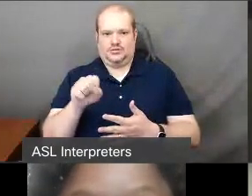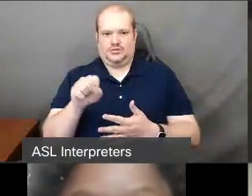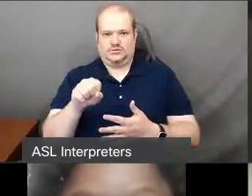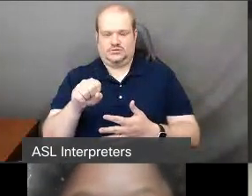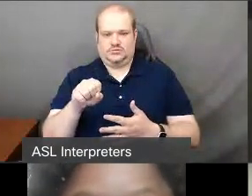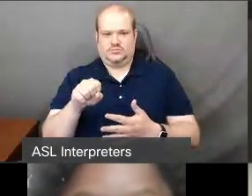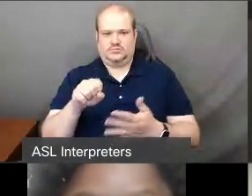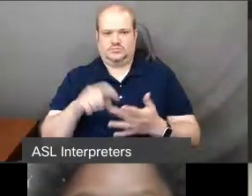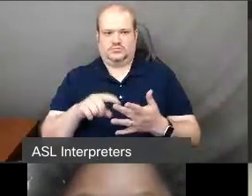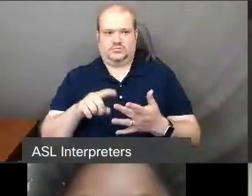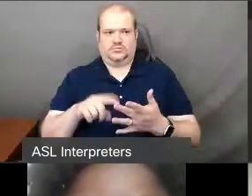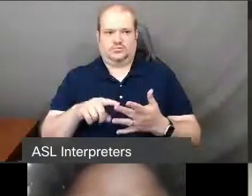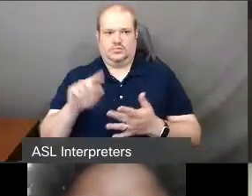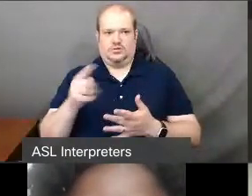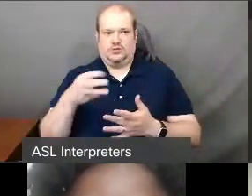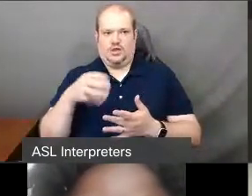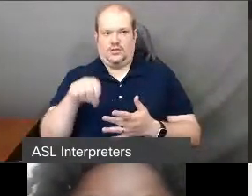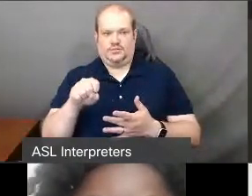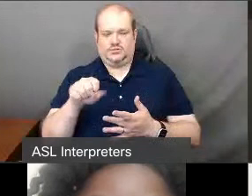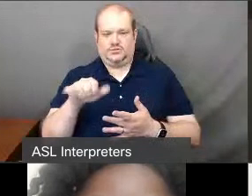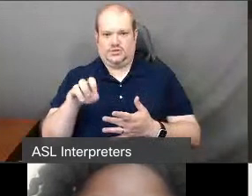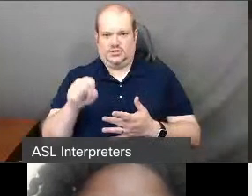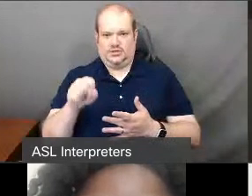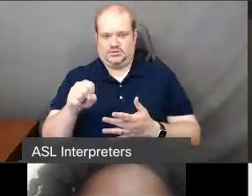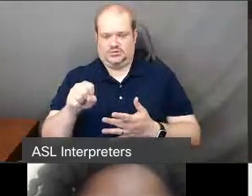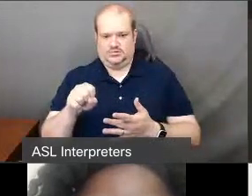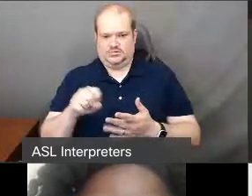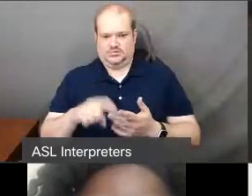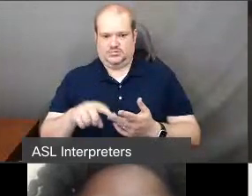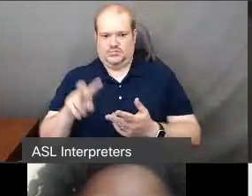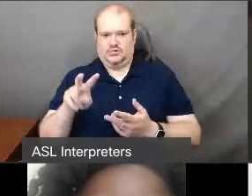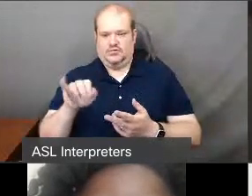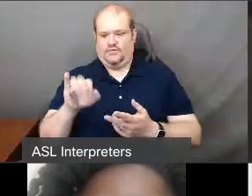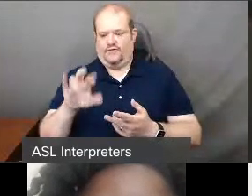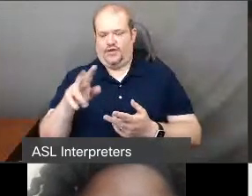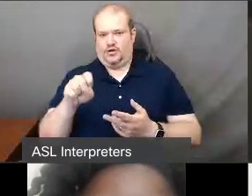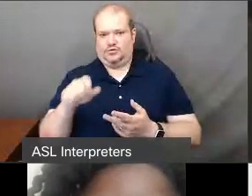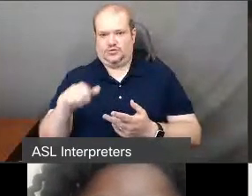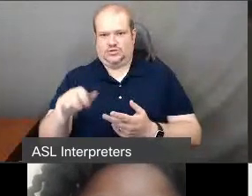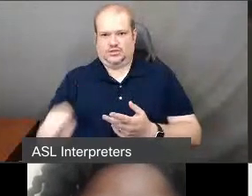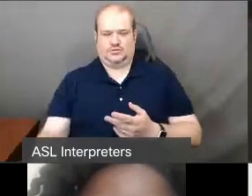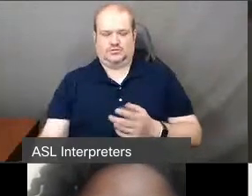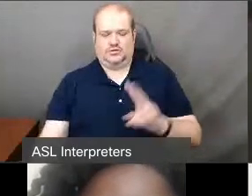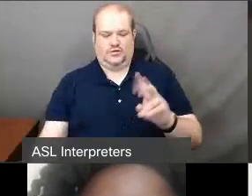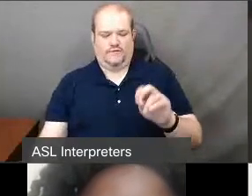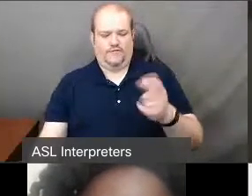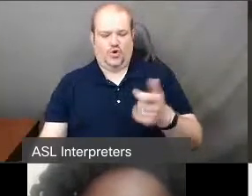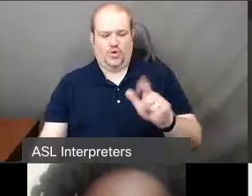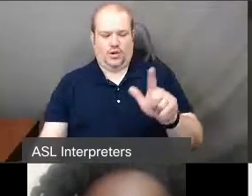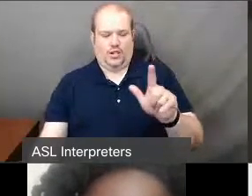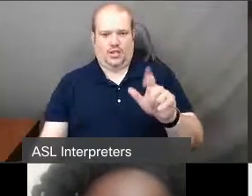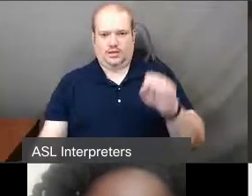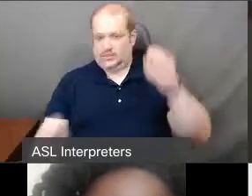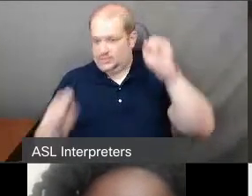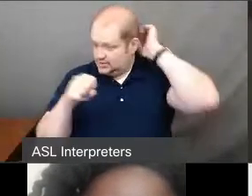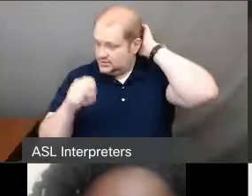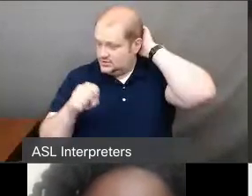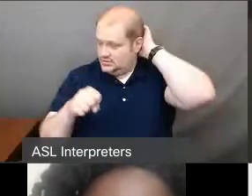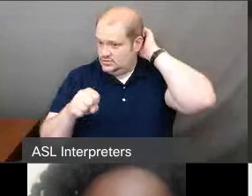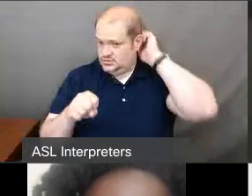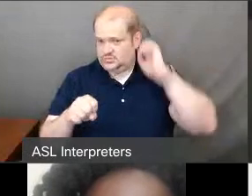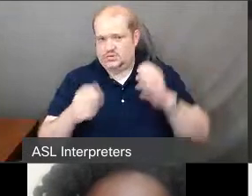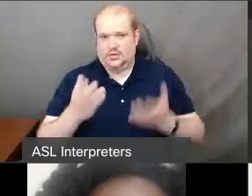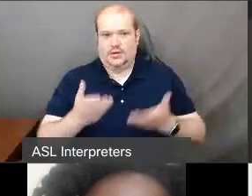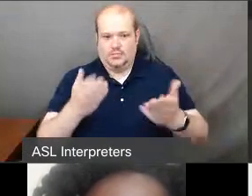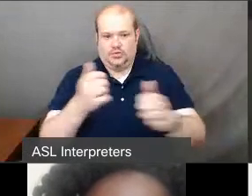Yes. Thomas, Yes. Vickers, Aye. Vogel, Yes.